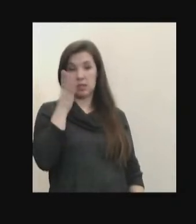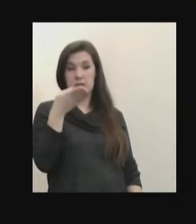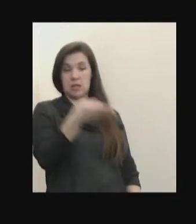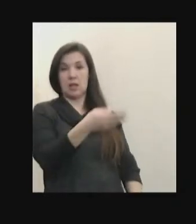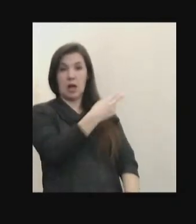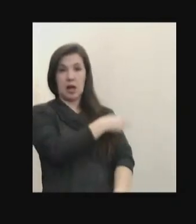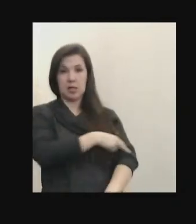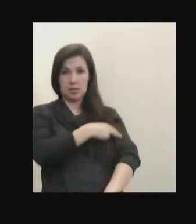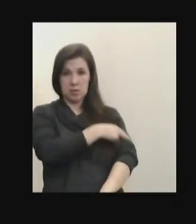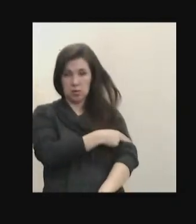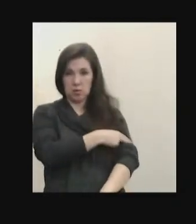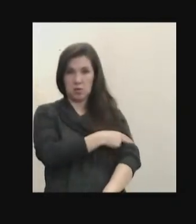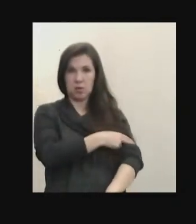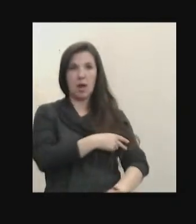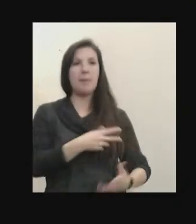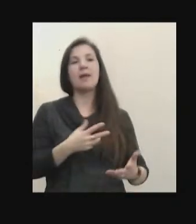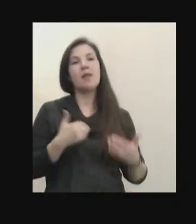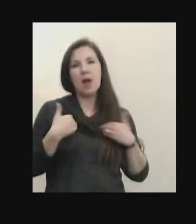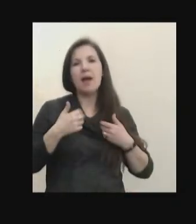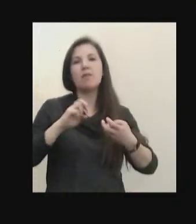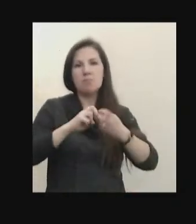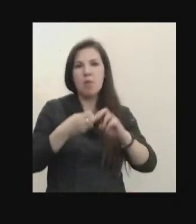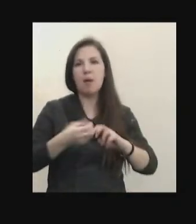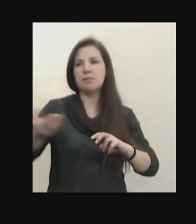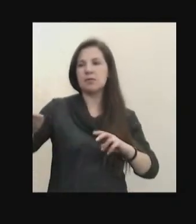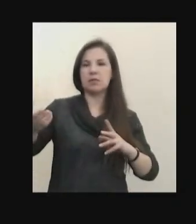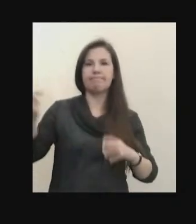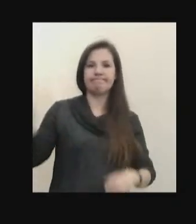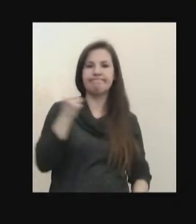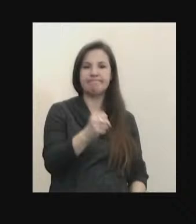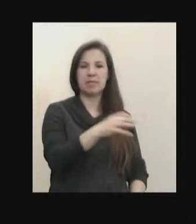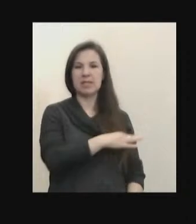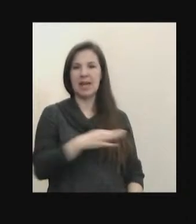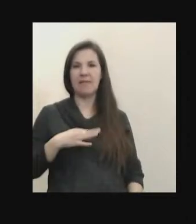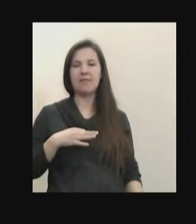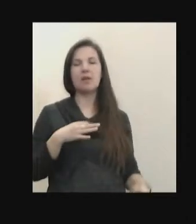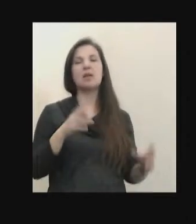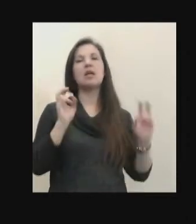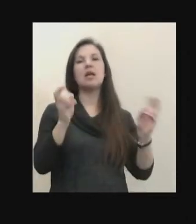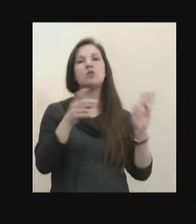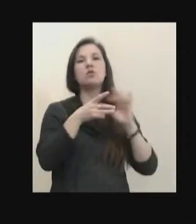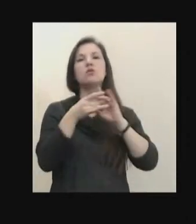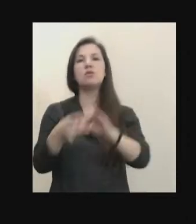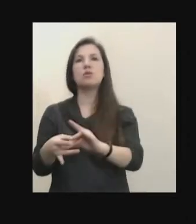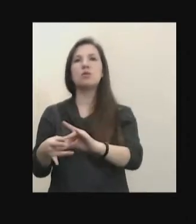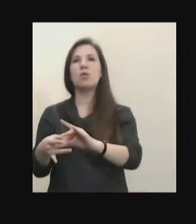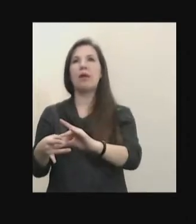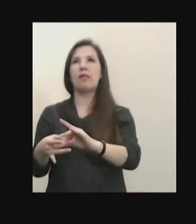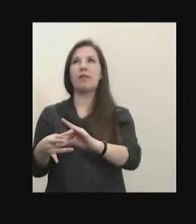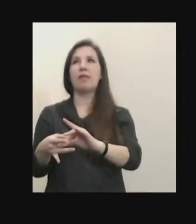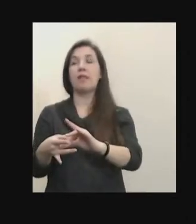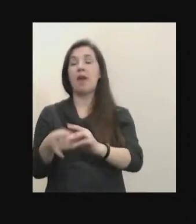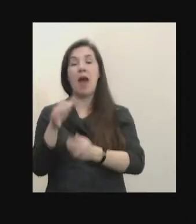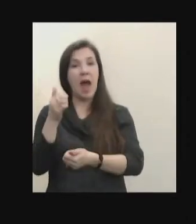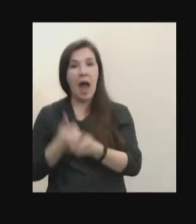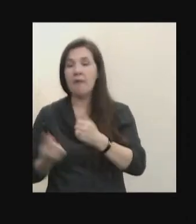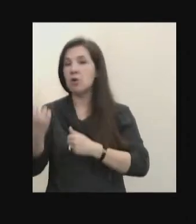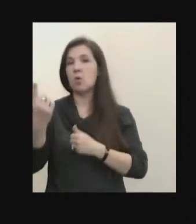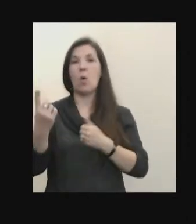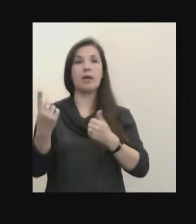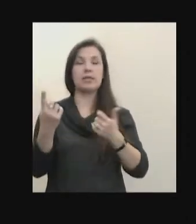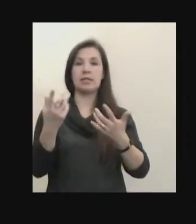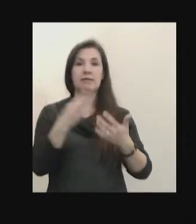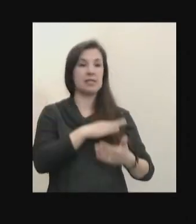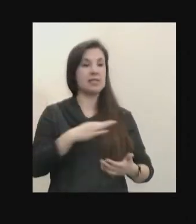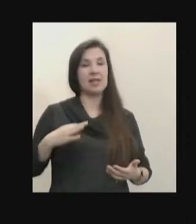having problems staffing beds because of issues associated with just everyone's dealing with staffing. They've